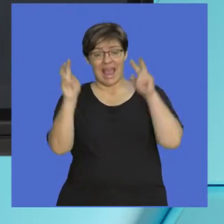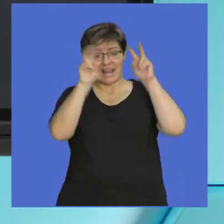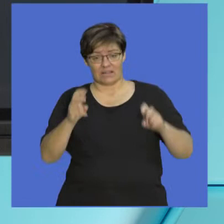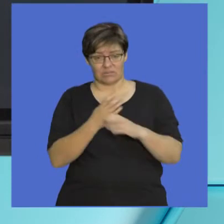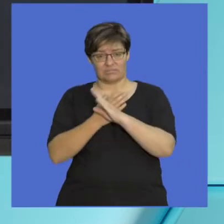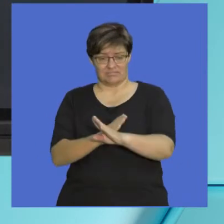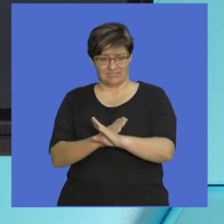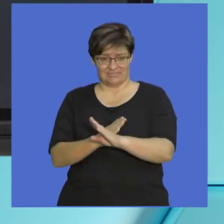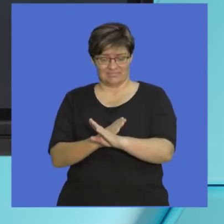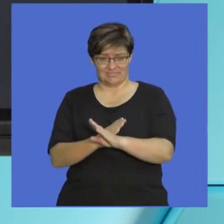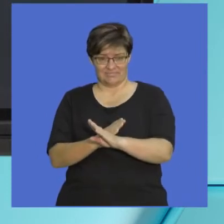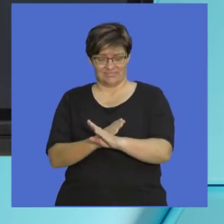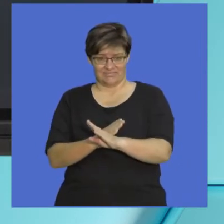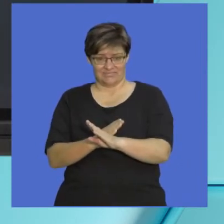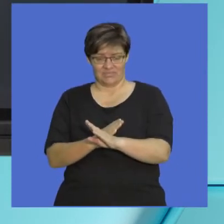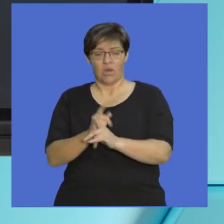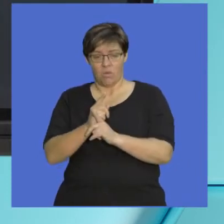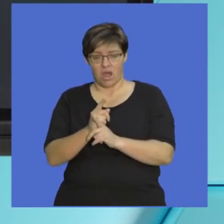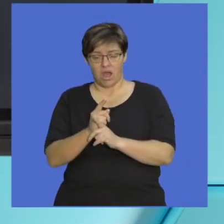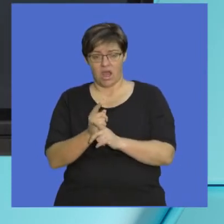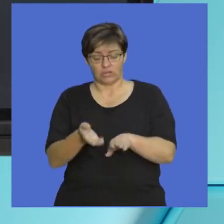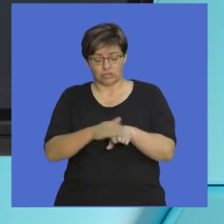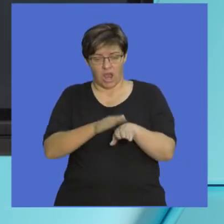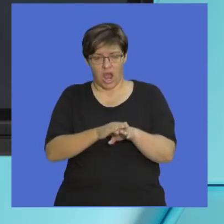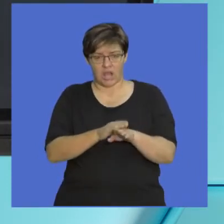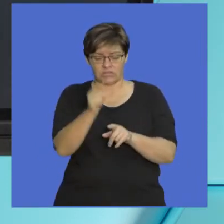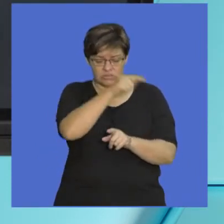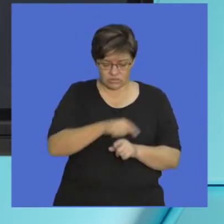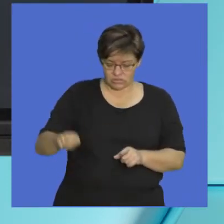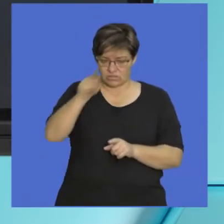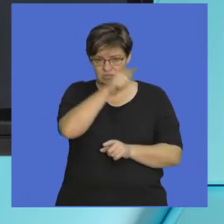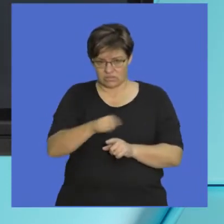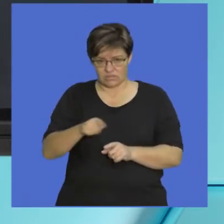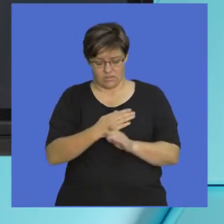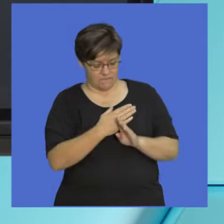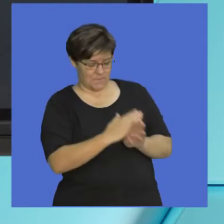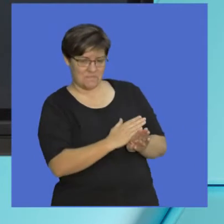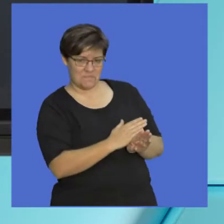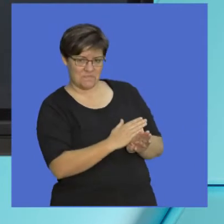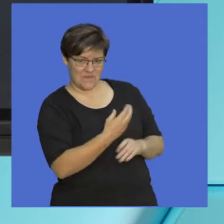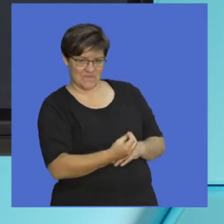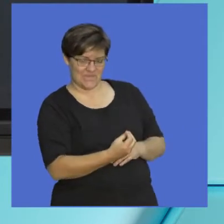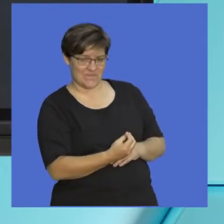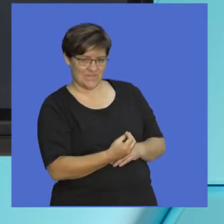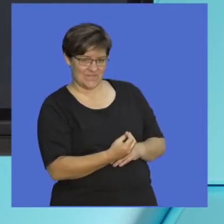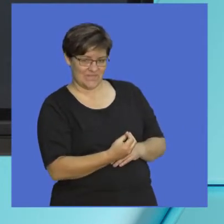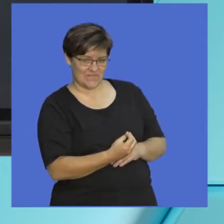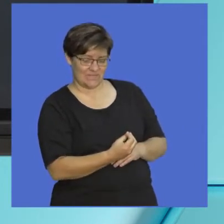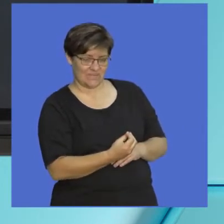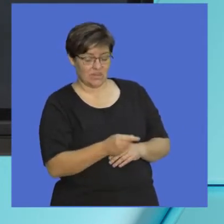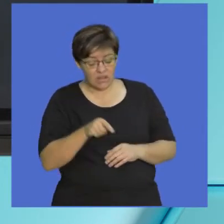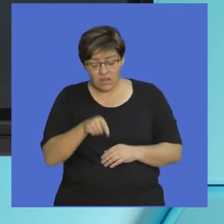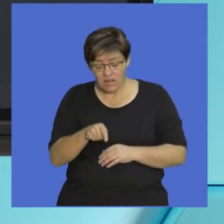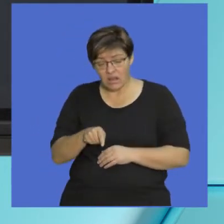it offers resistance to the flow of charge, or it offers resistance to the current, okay? Now, the